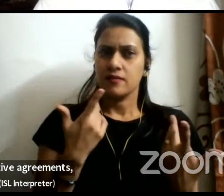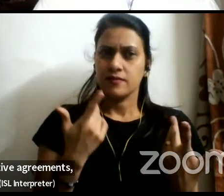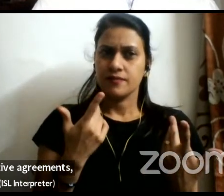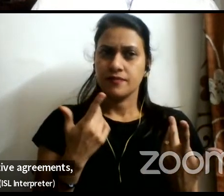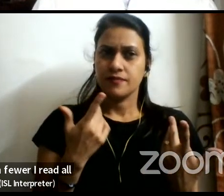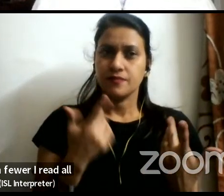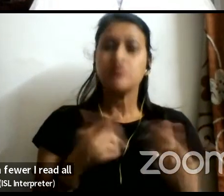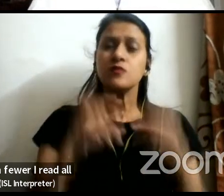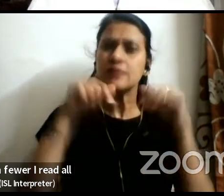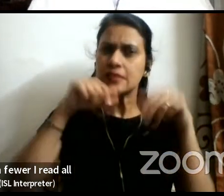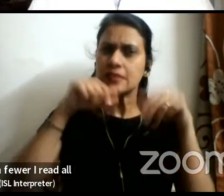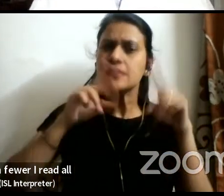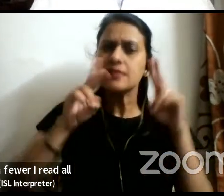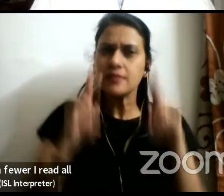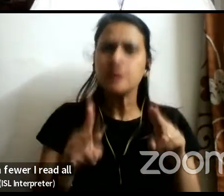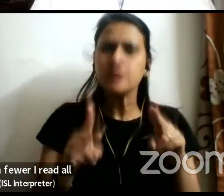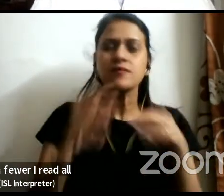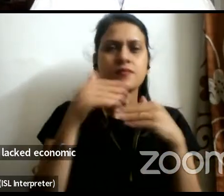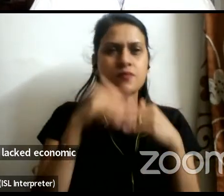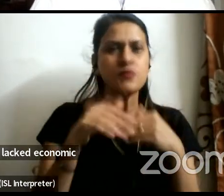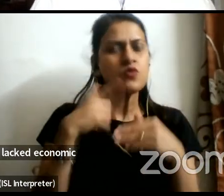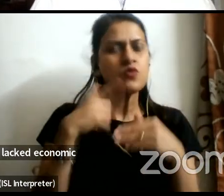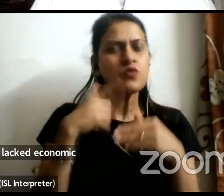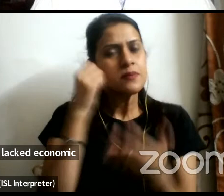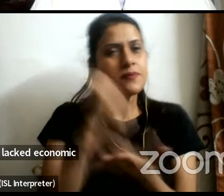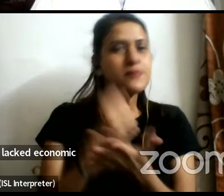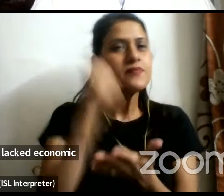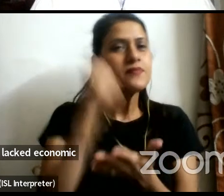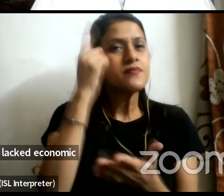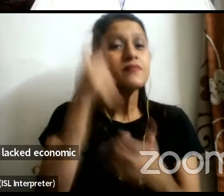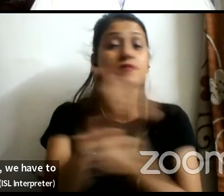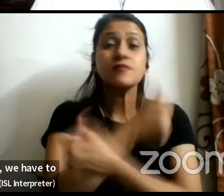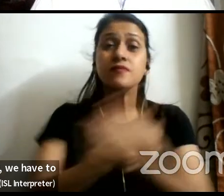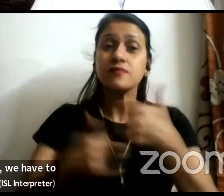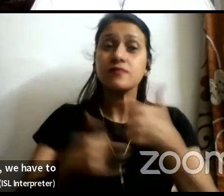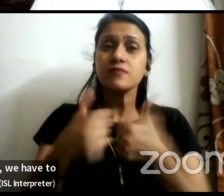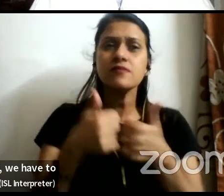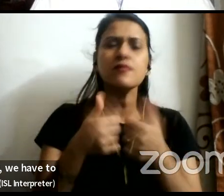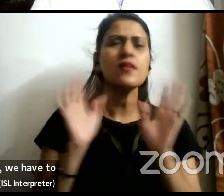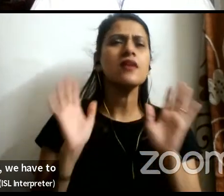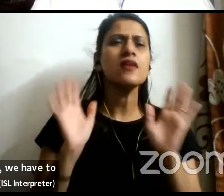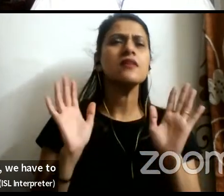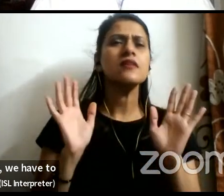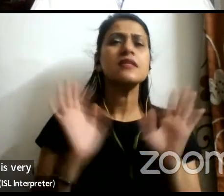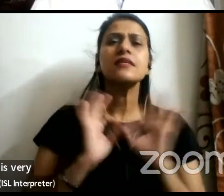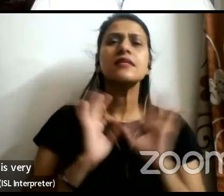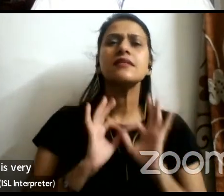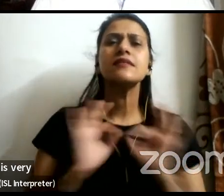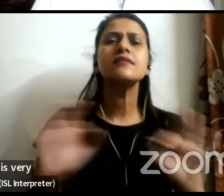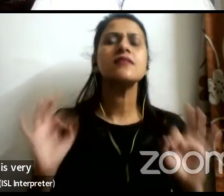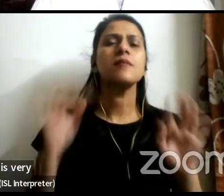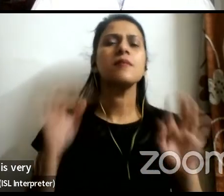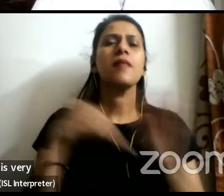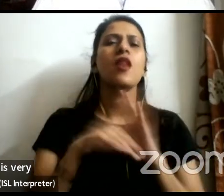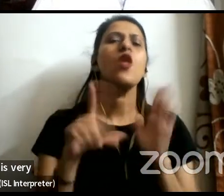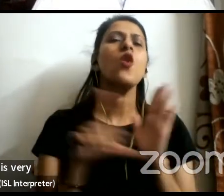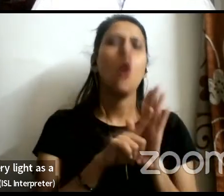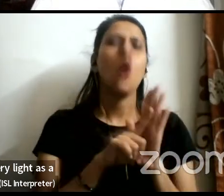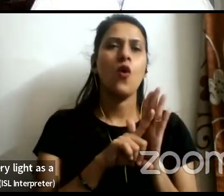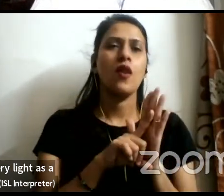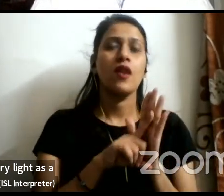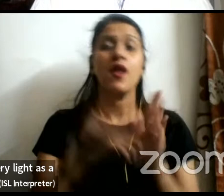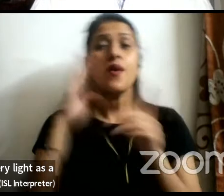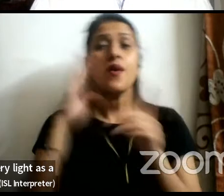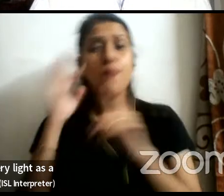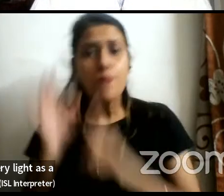still being, we have to understand that competition is very light as a law. What gives it substance is its